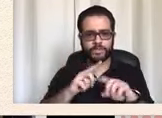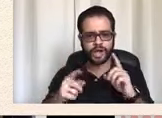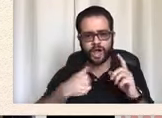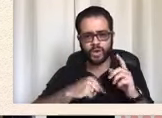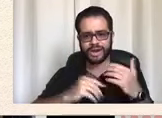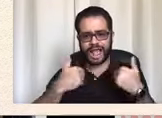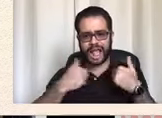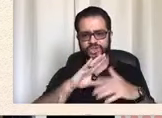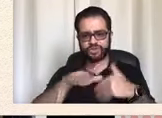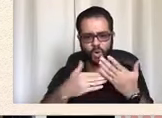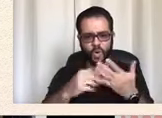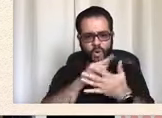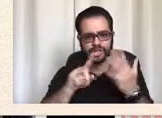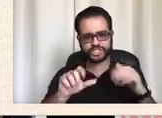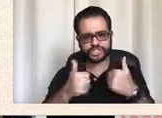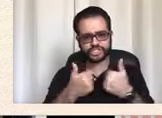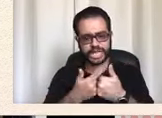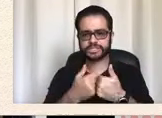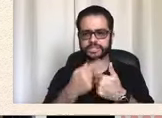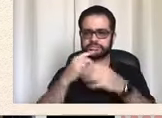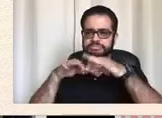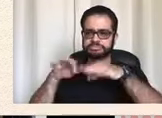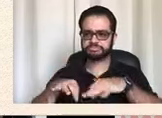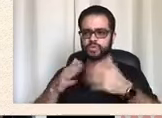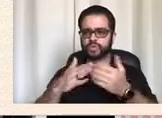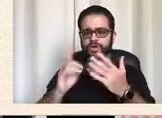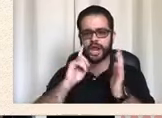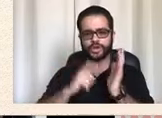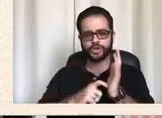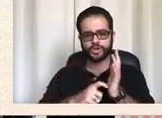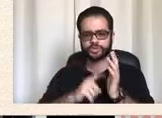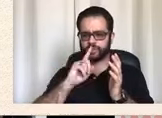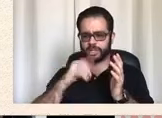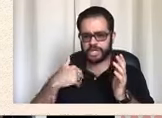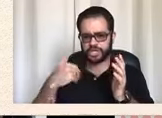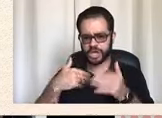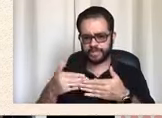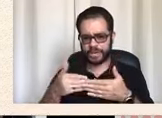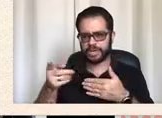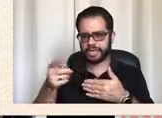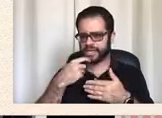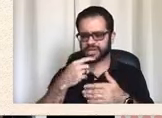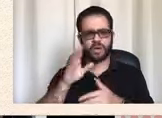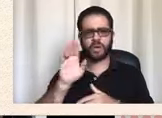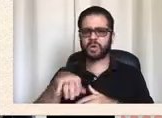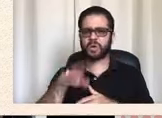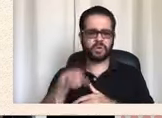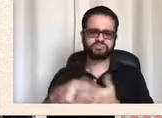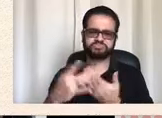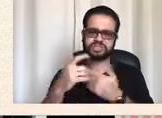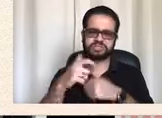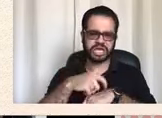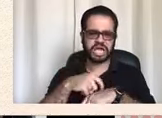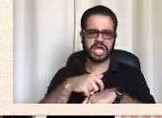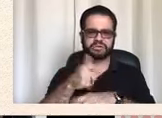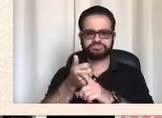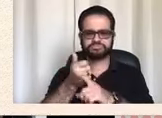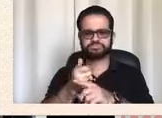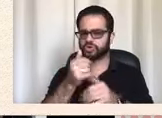And I went over some of the challenges that I was noticing in this very young child. And he said to me, "Oh, give him time. He's the right weight. He's